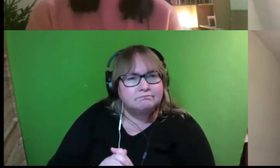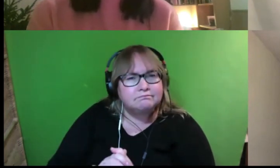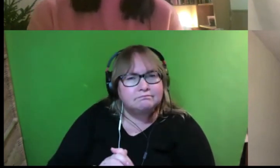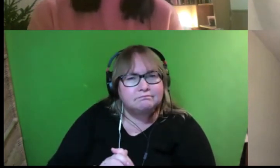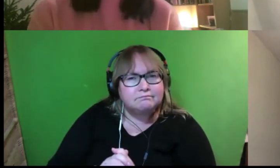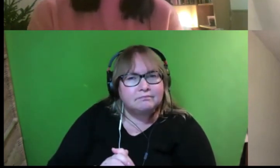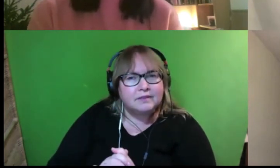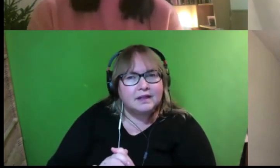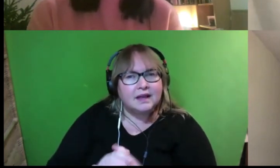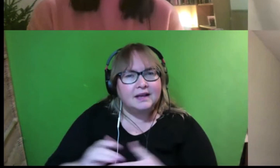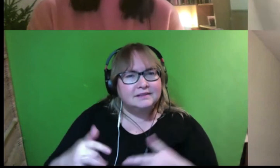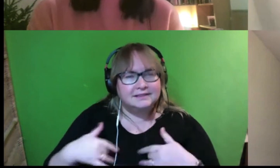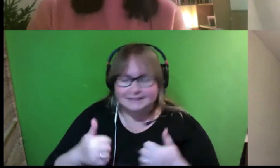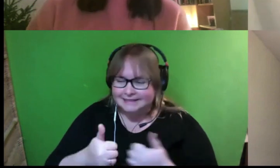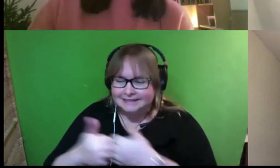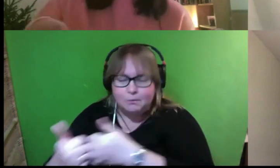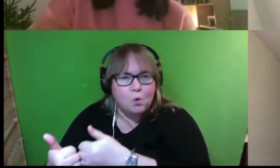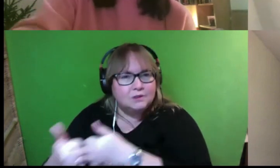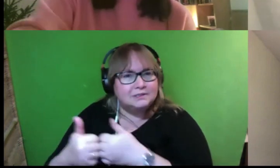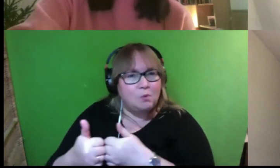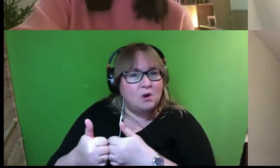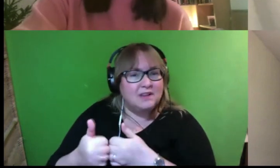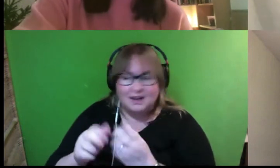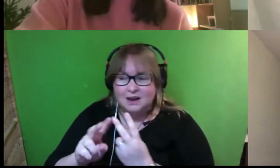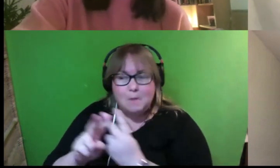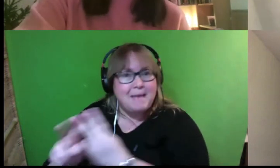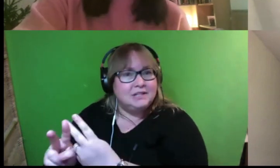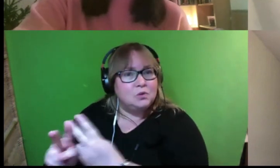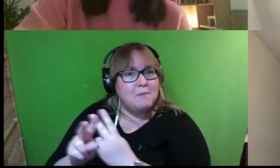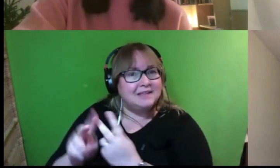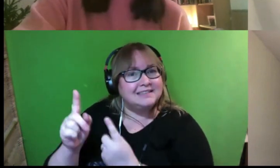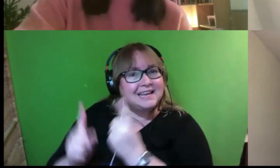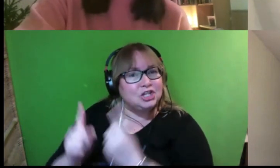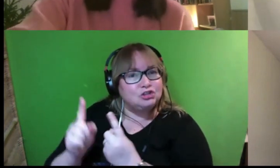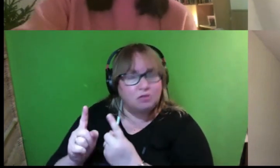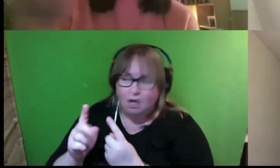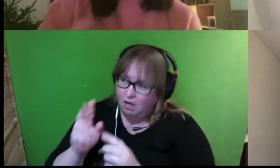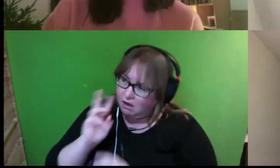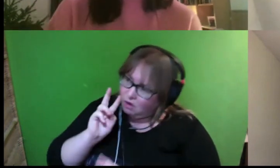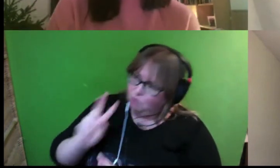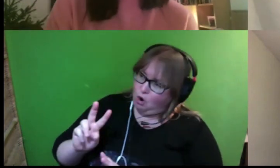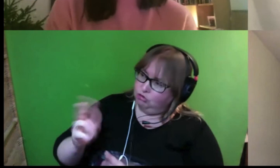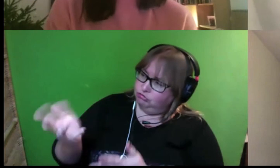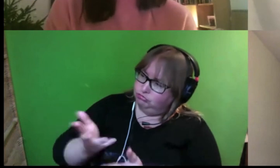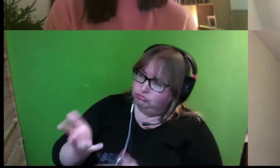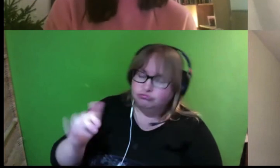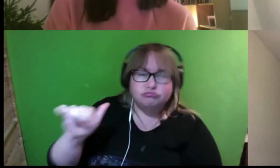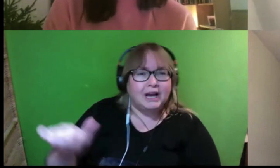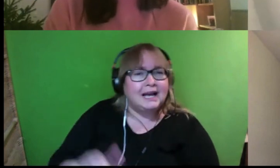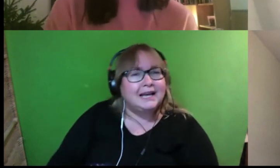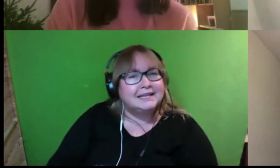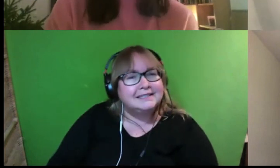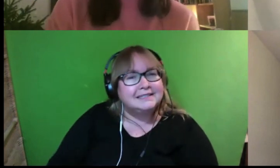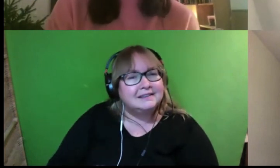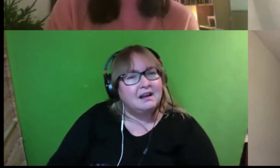really a sense of support and co-mentorship that's really come through in your conversation, that I feel happens anyway in the